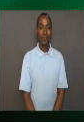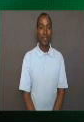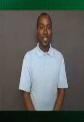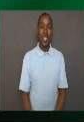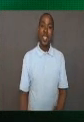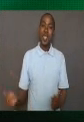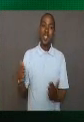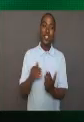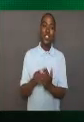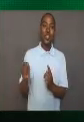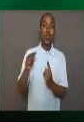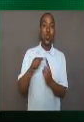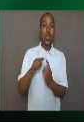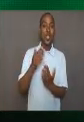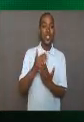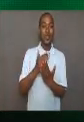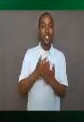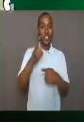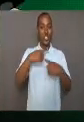Let's get back to our lesson.